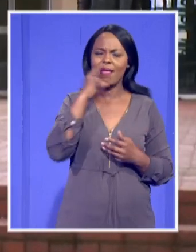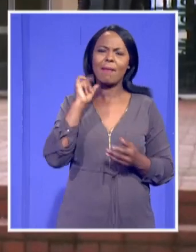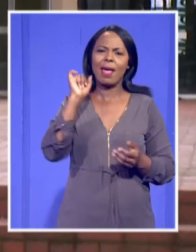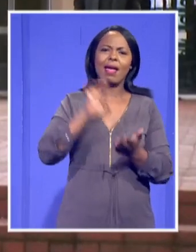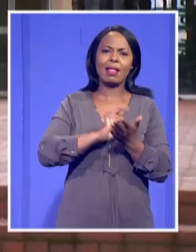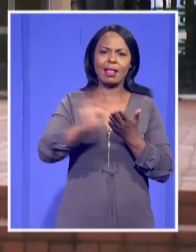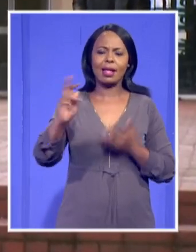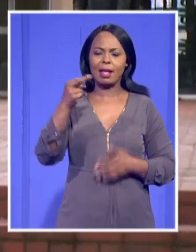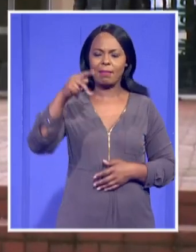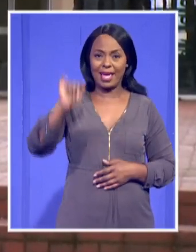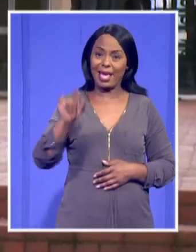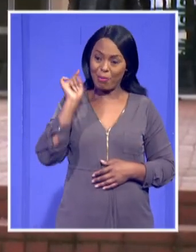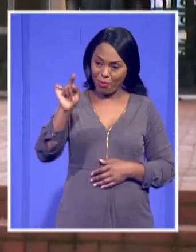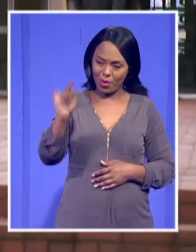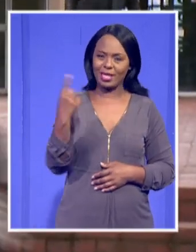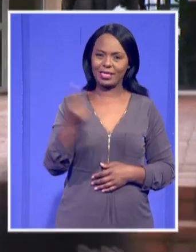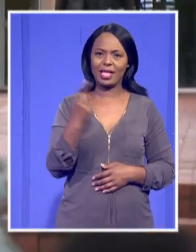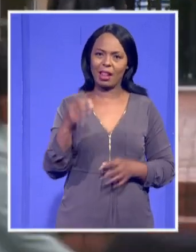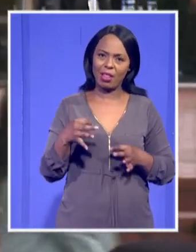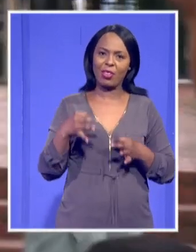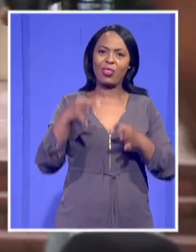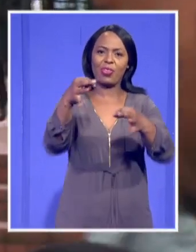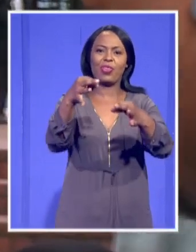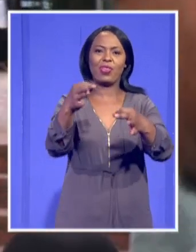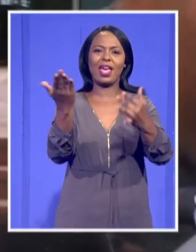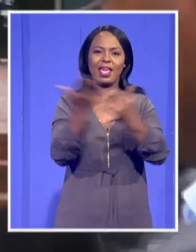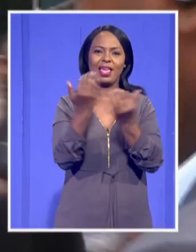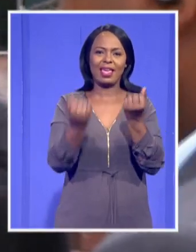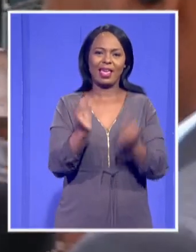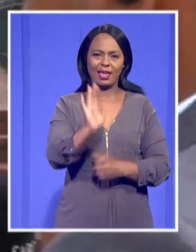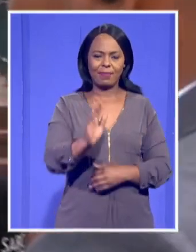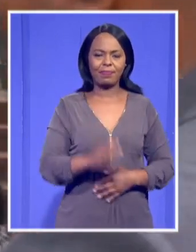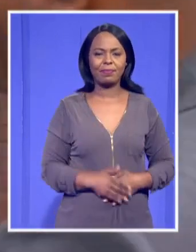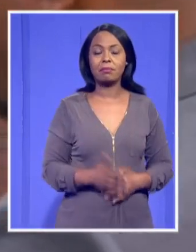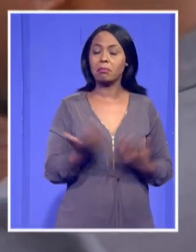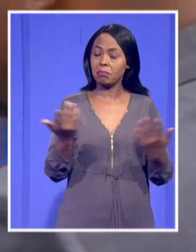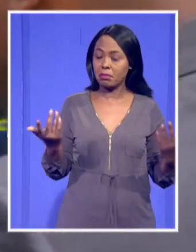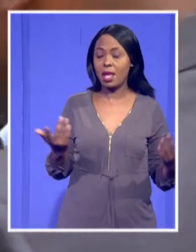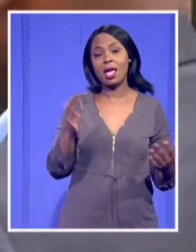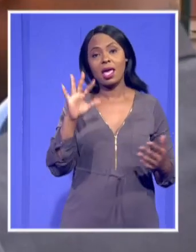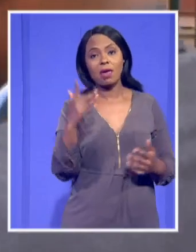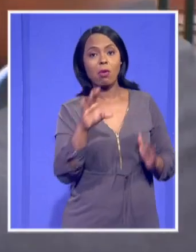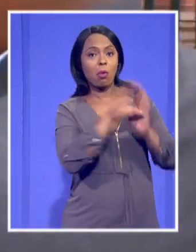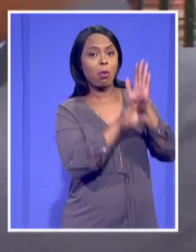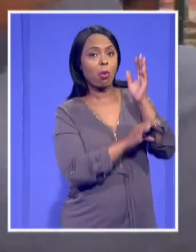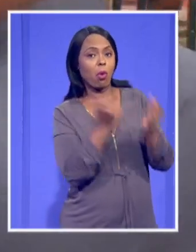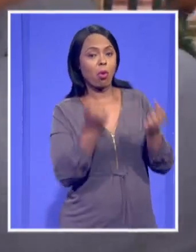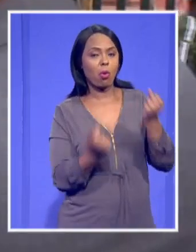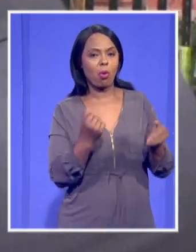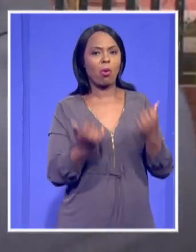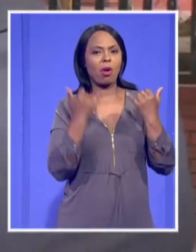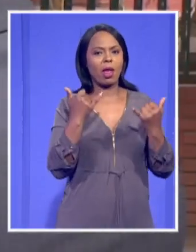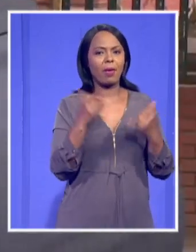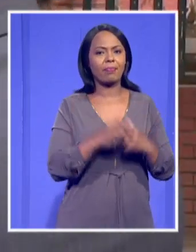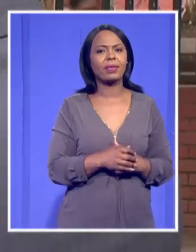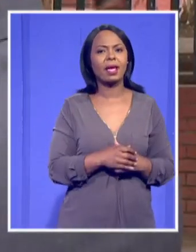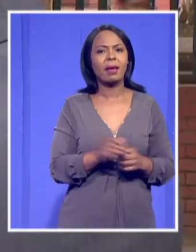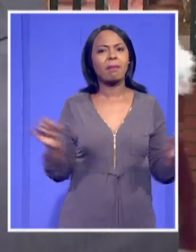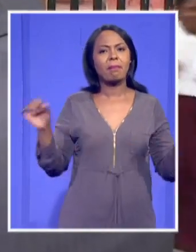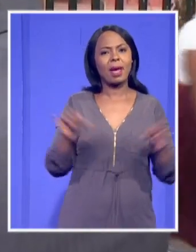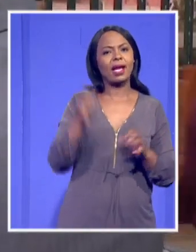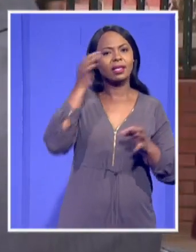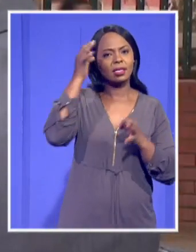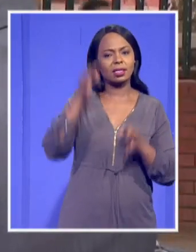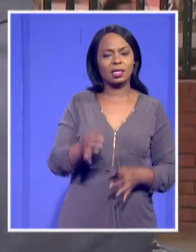actually prolonging this whole matter. So if the Concord, for instance, upholds the decision of Judge Piet Koen here,